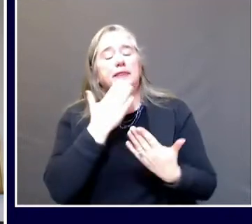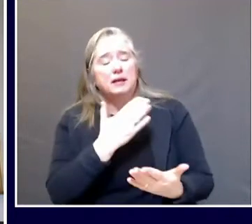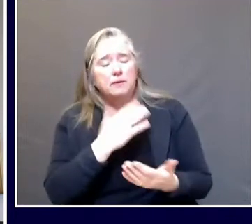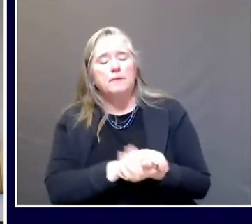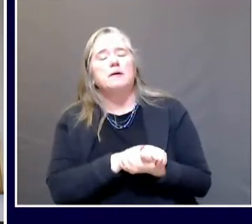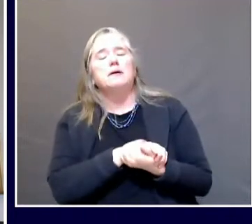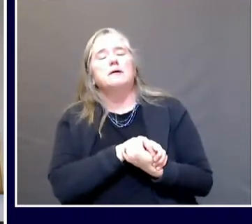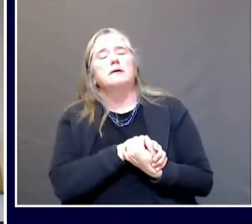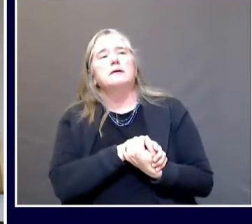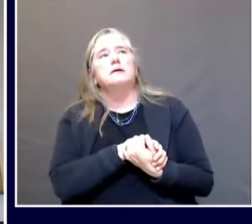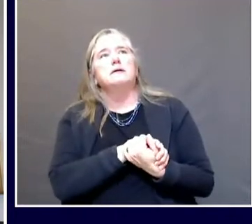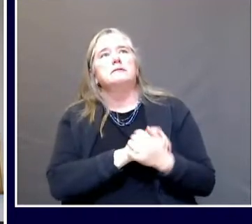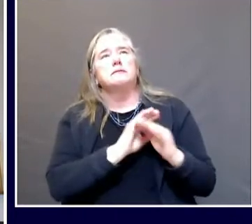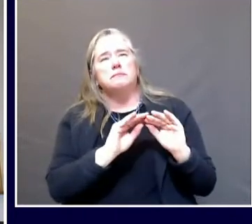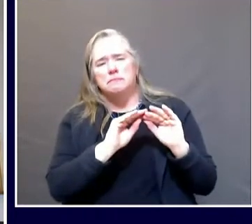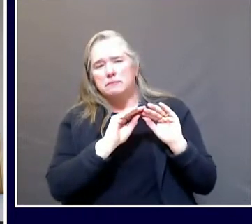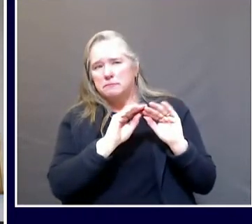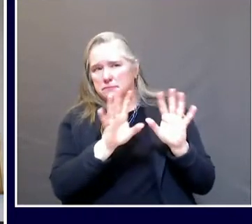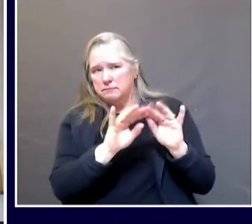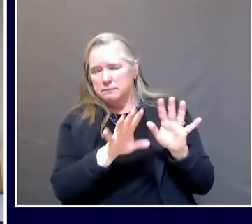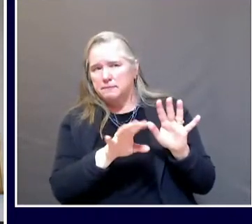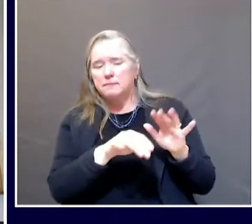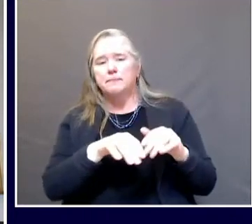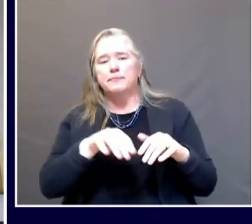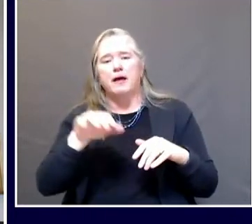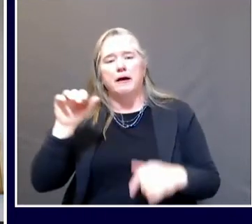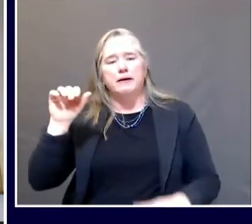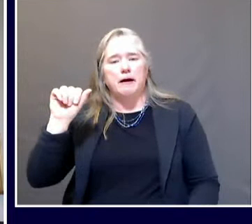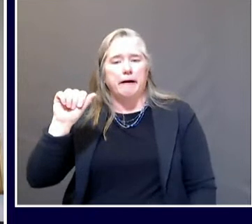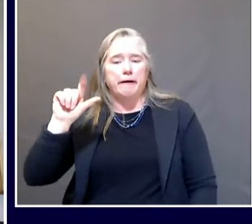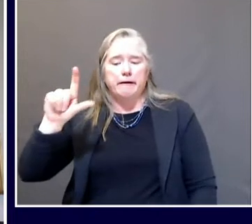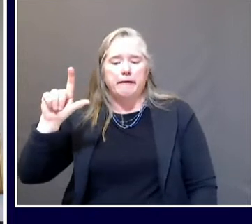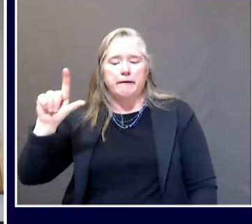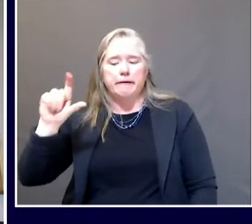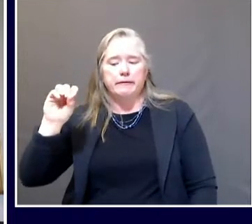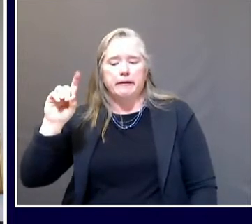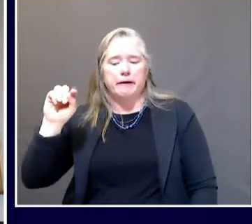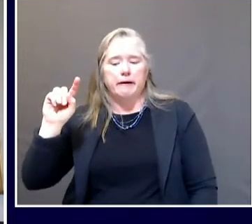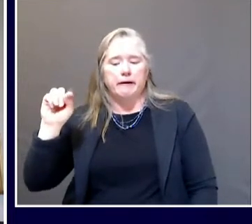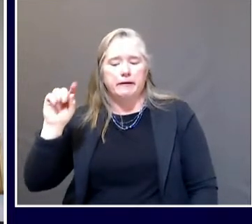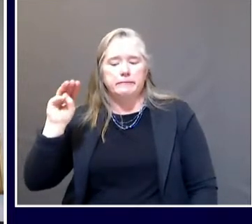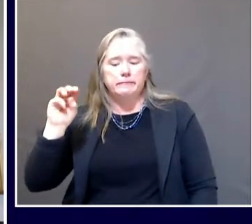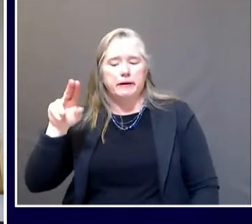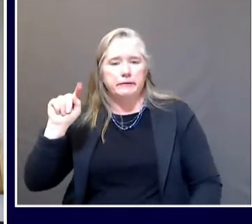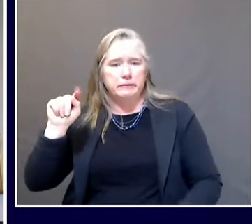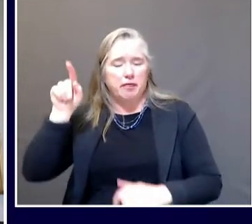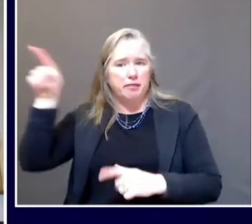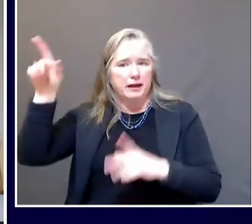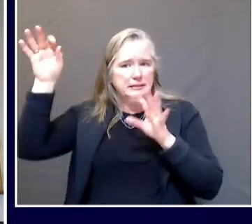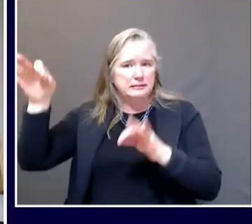these allotments that we get every week, are they directed towards first doses?